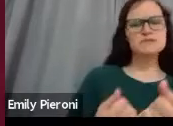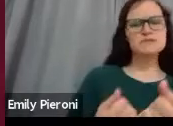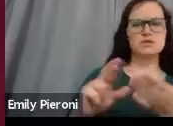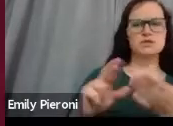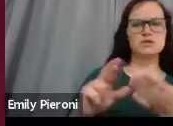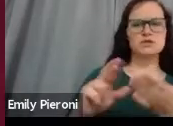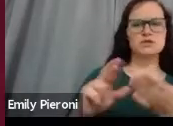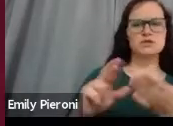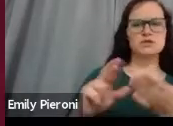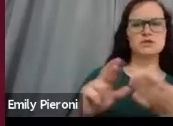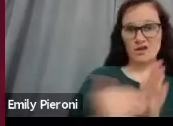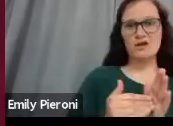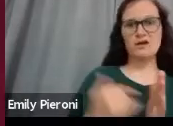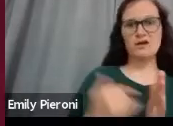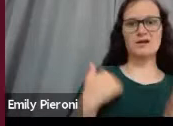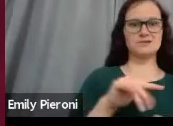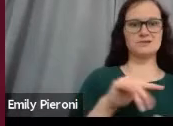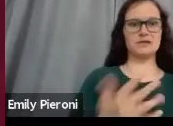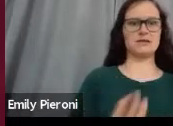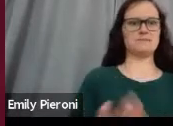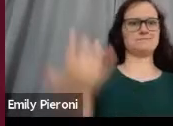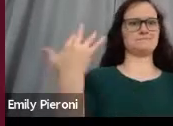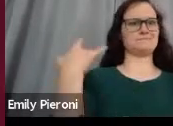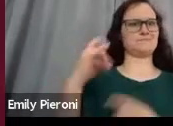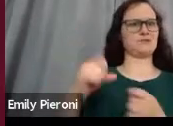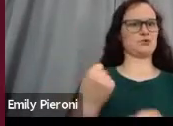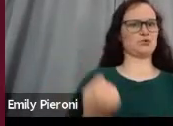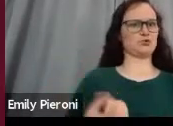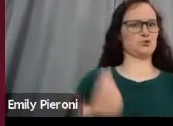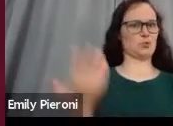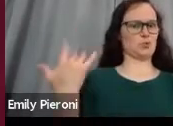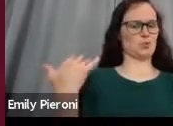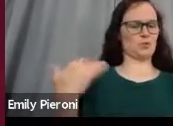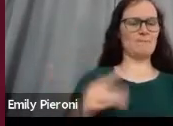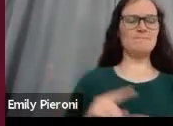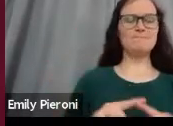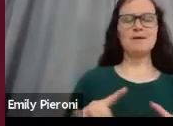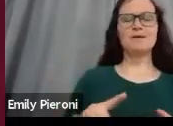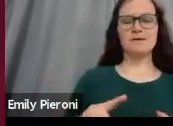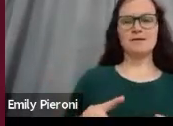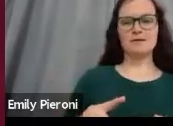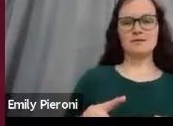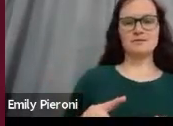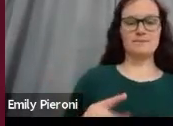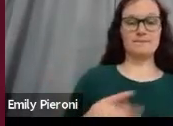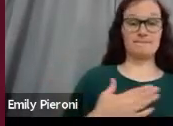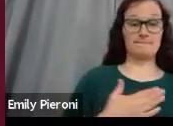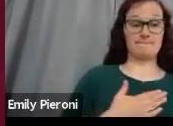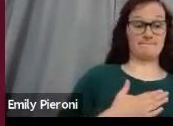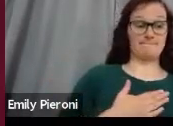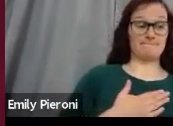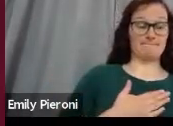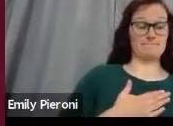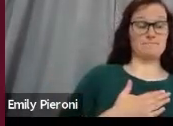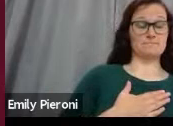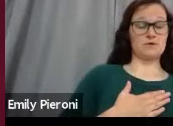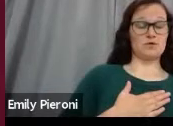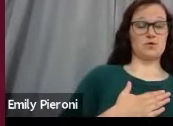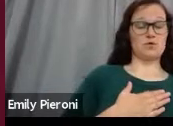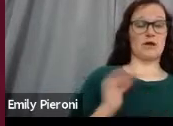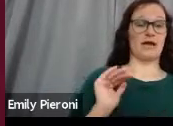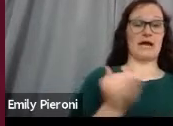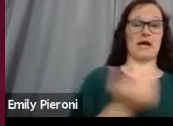be getting into some more specifics on. However, our interest here in agroforestry